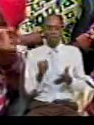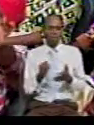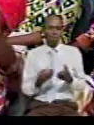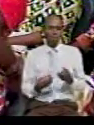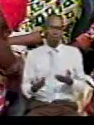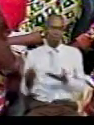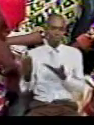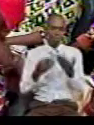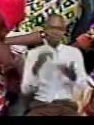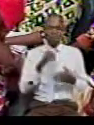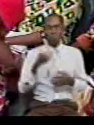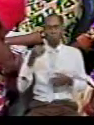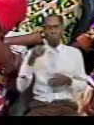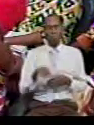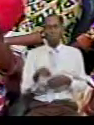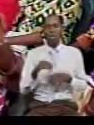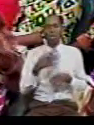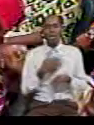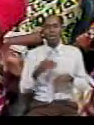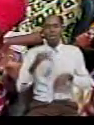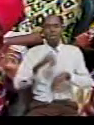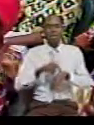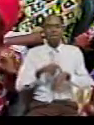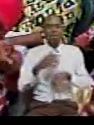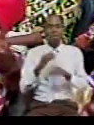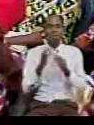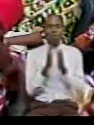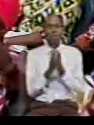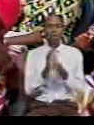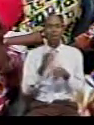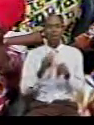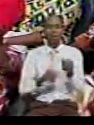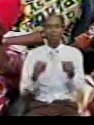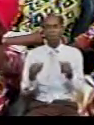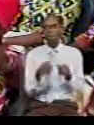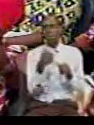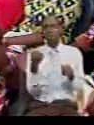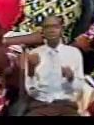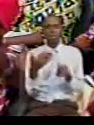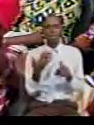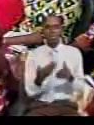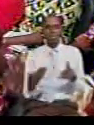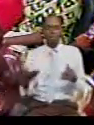prayer, all that force of gravity will be removed away from you.